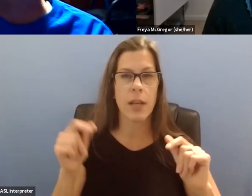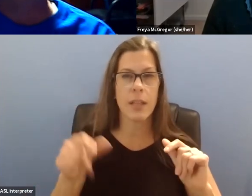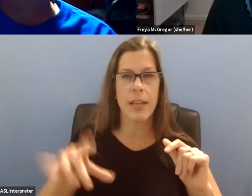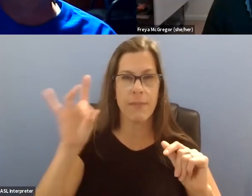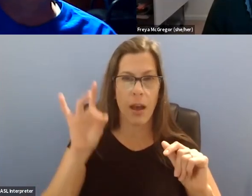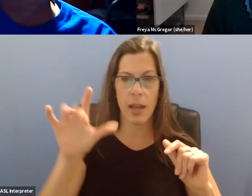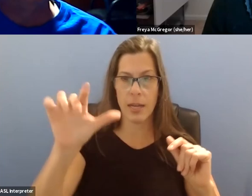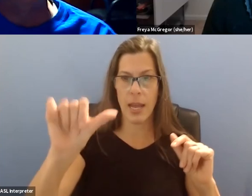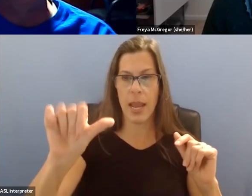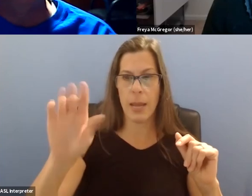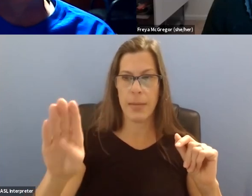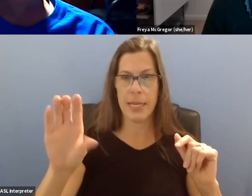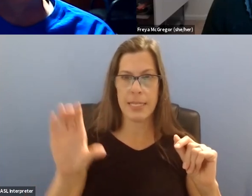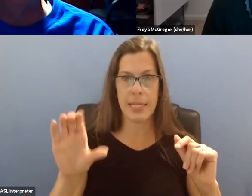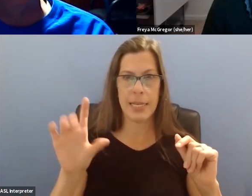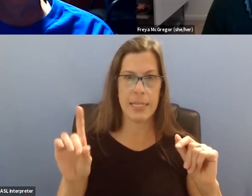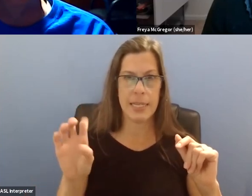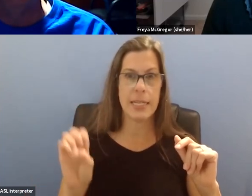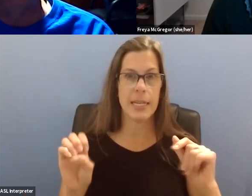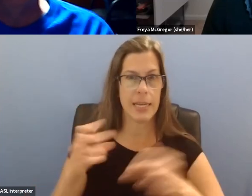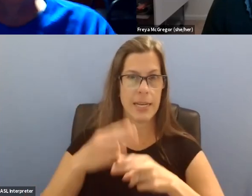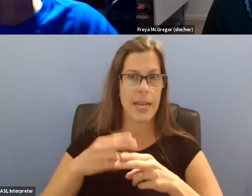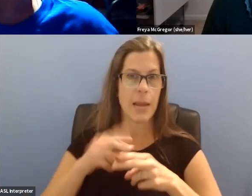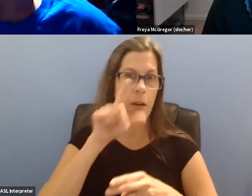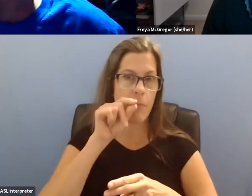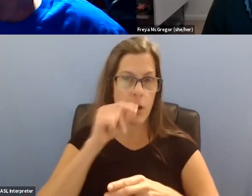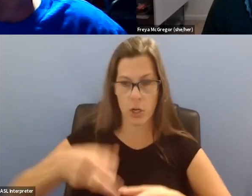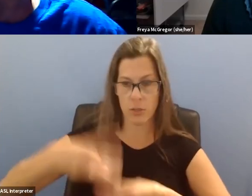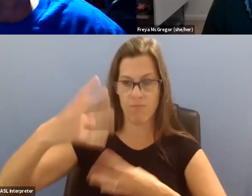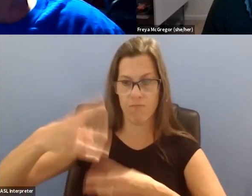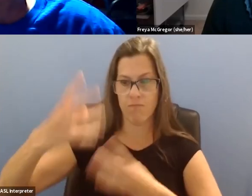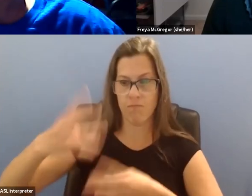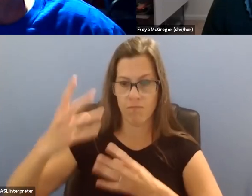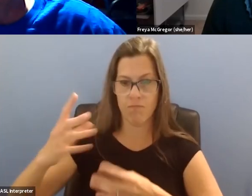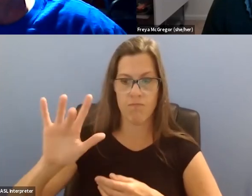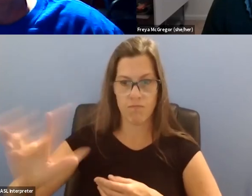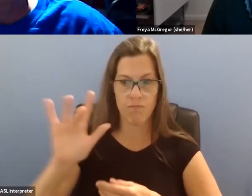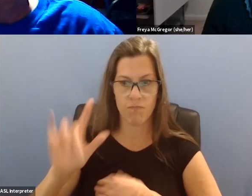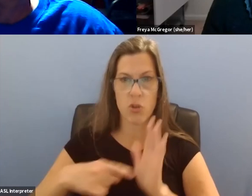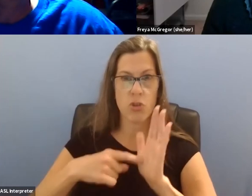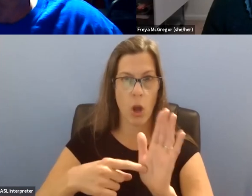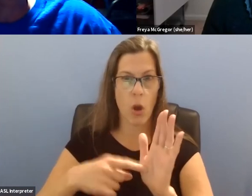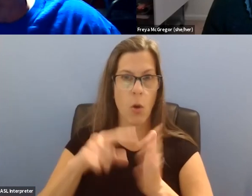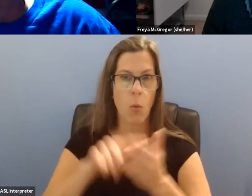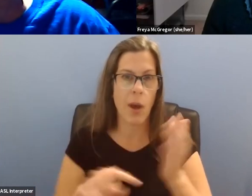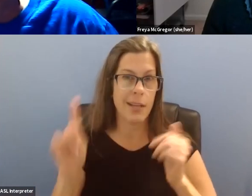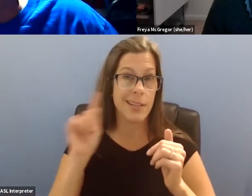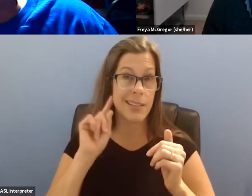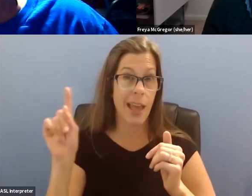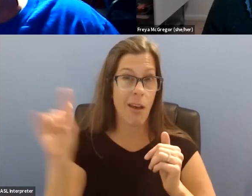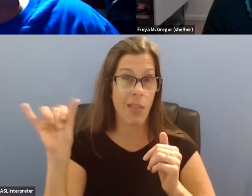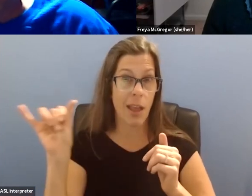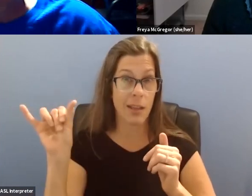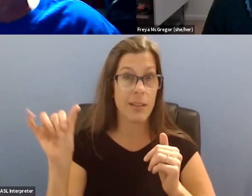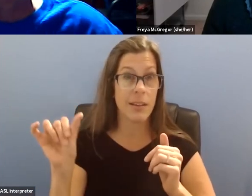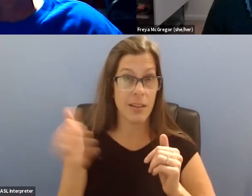first letter navigation to find birds very quickly in my, in my computer and play them. So I use a few little tools, right? Like